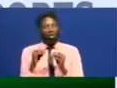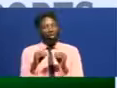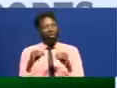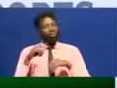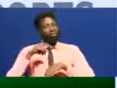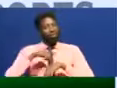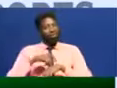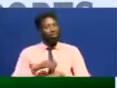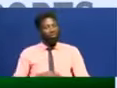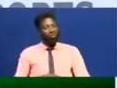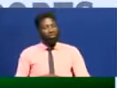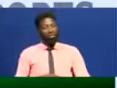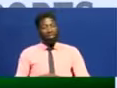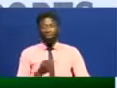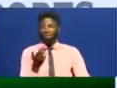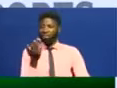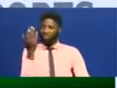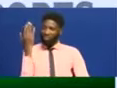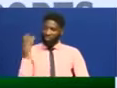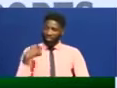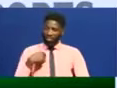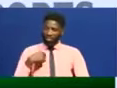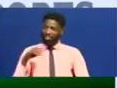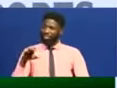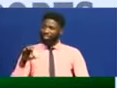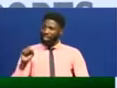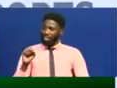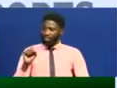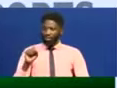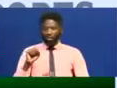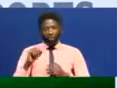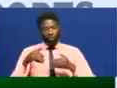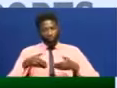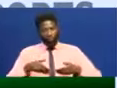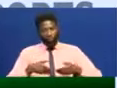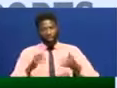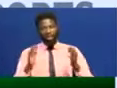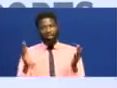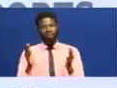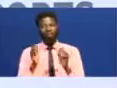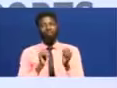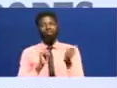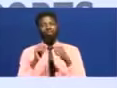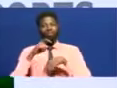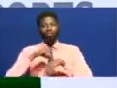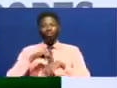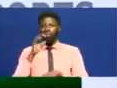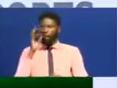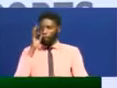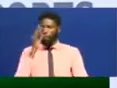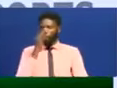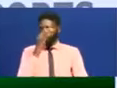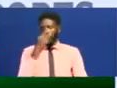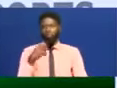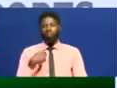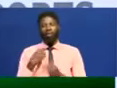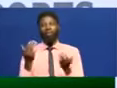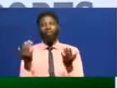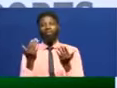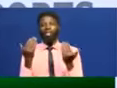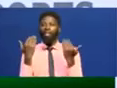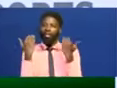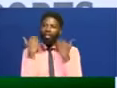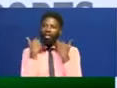I was Minister for Youth Affairs and Sports in the Kibaki administration. I sat at Kencom